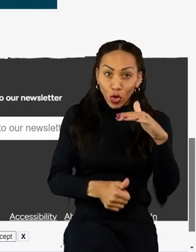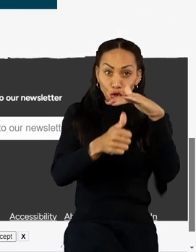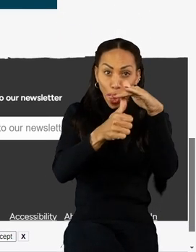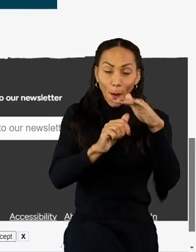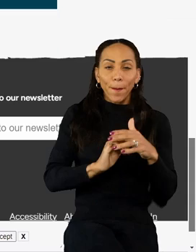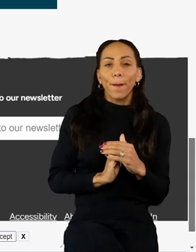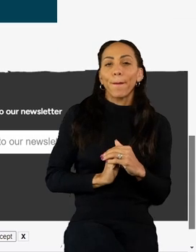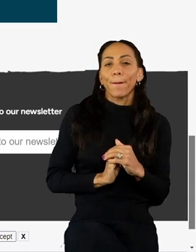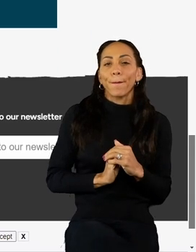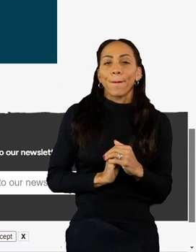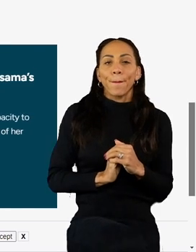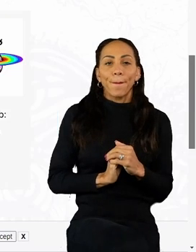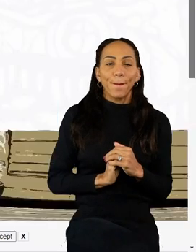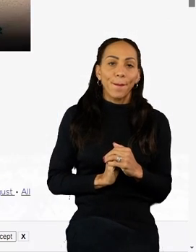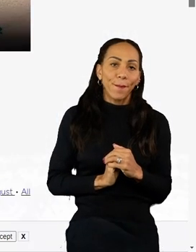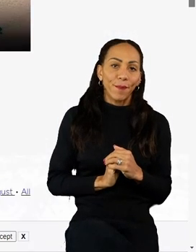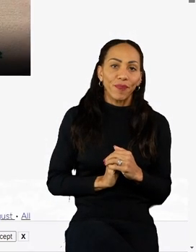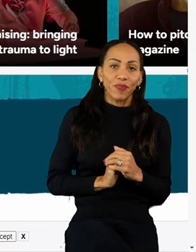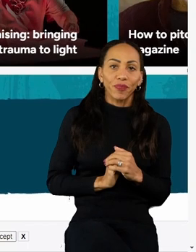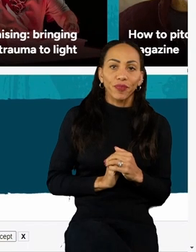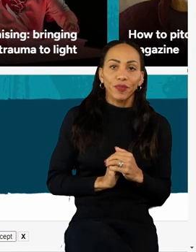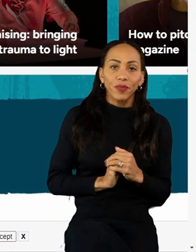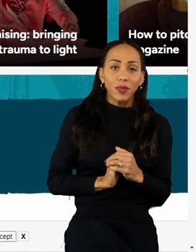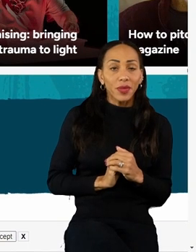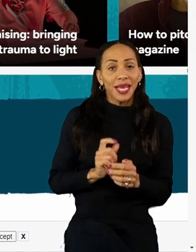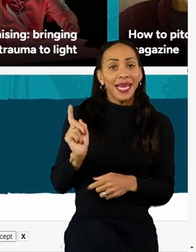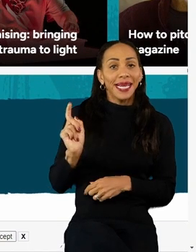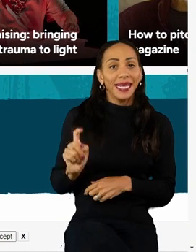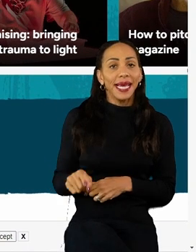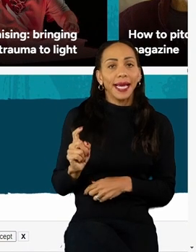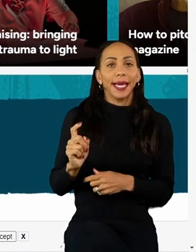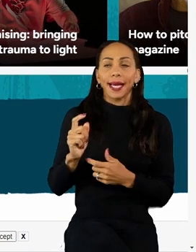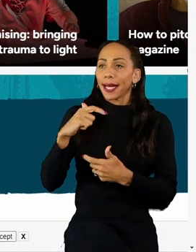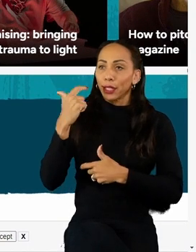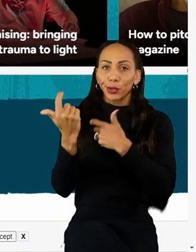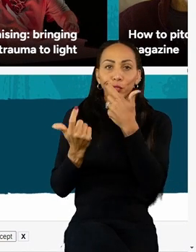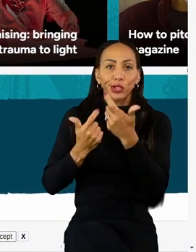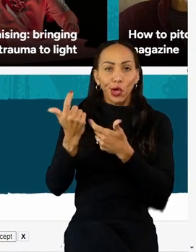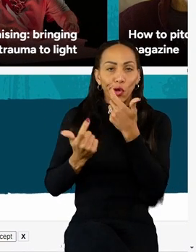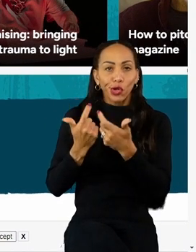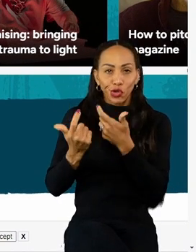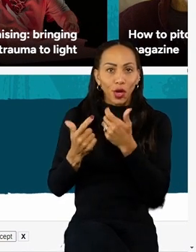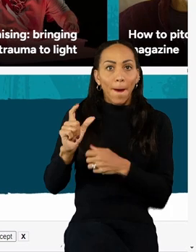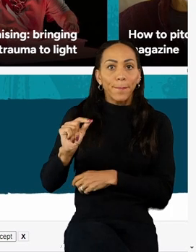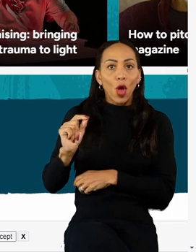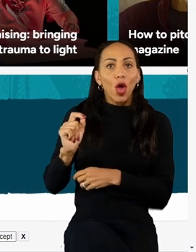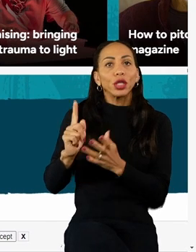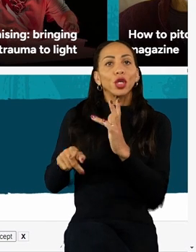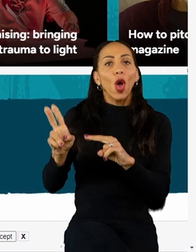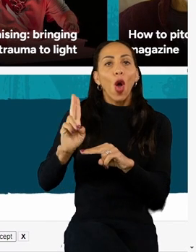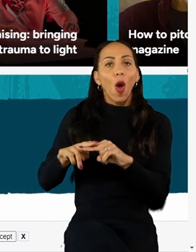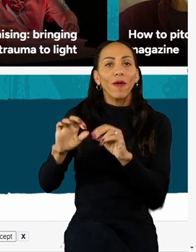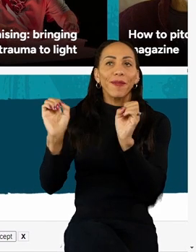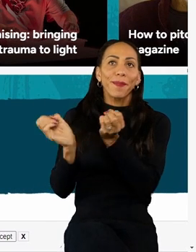One of the major things that we've done, if you want to scroll back up to the top, and just search Birds of Paradise